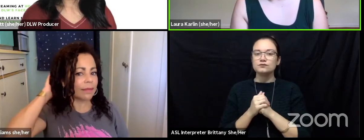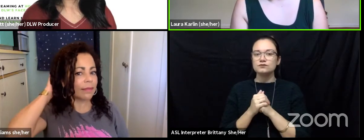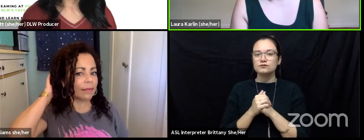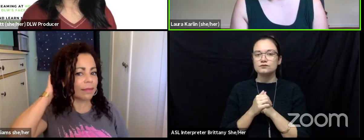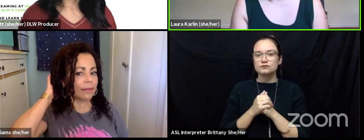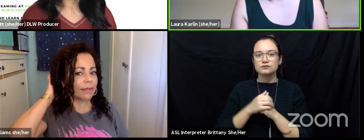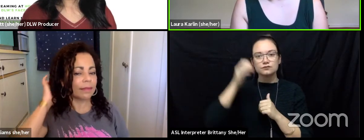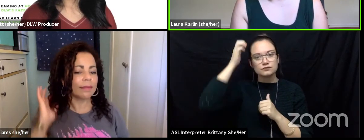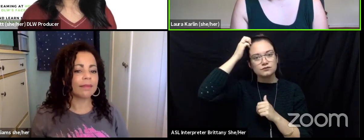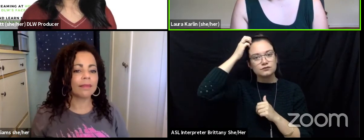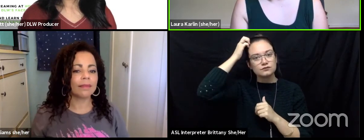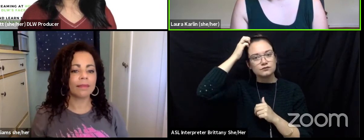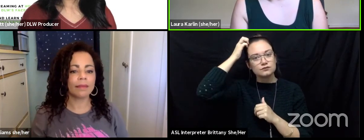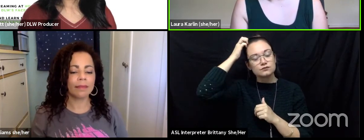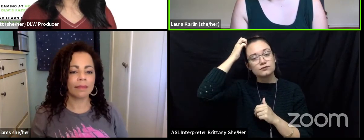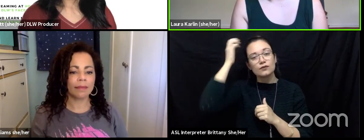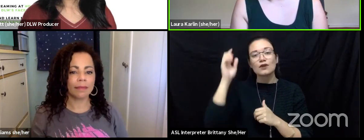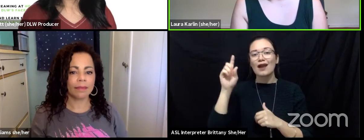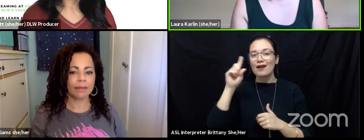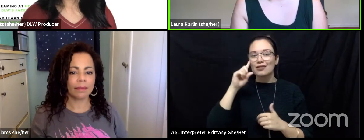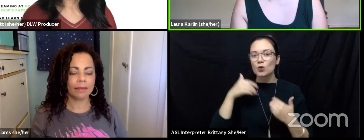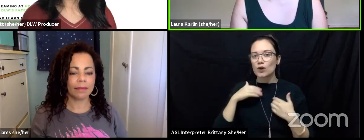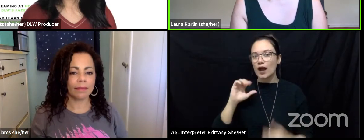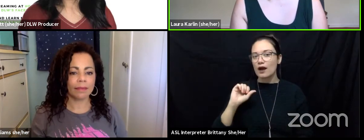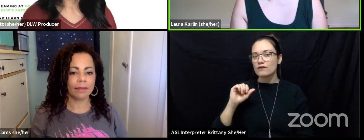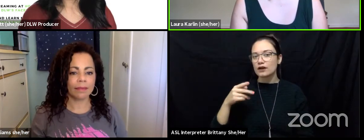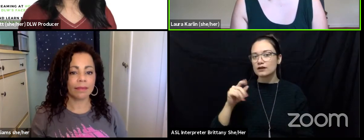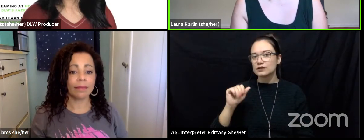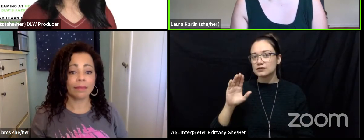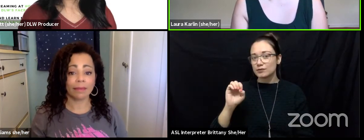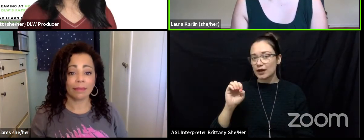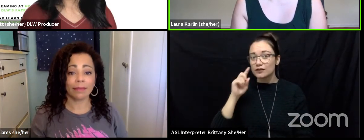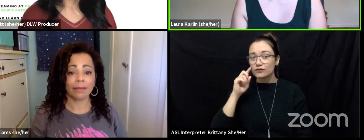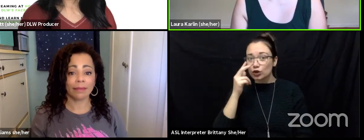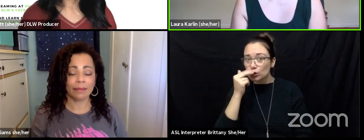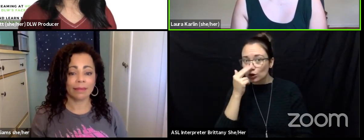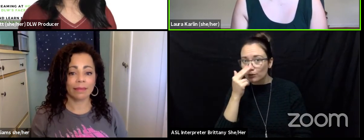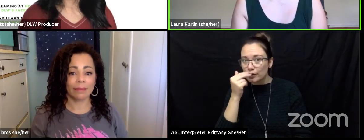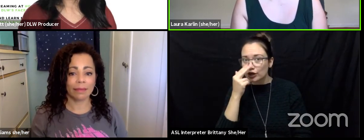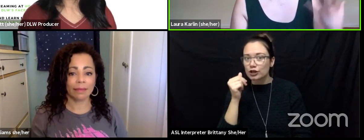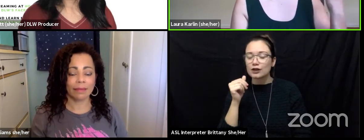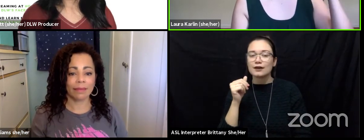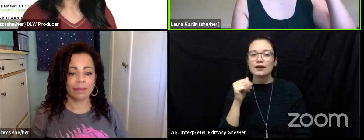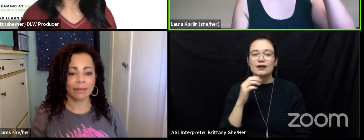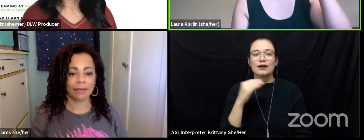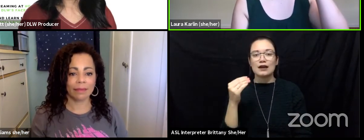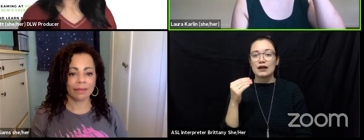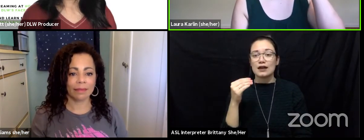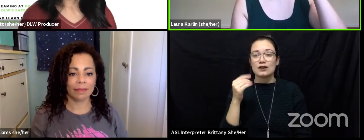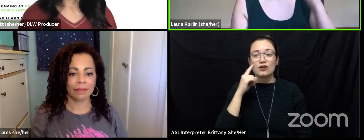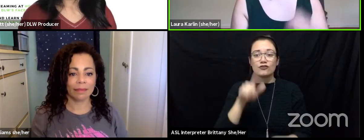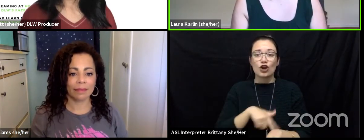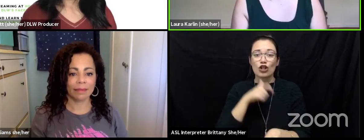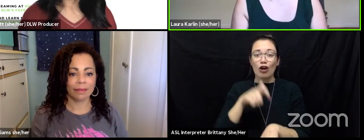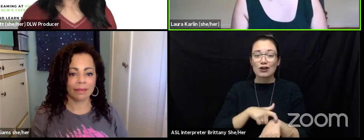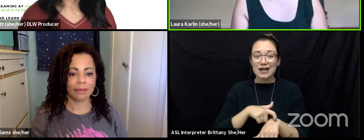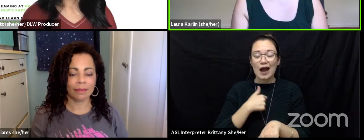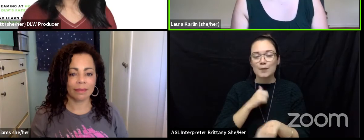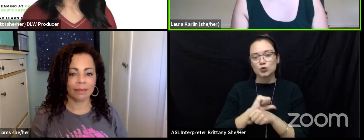that there's space for humor. For a long time, when I started making work in Los